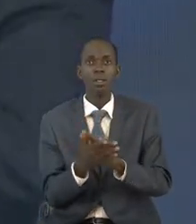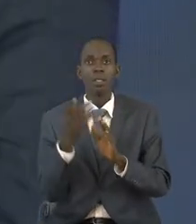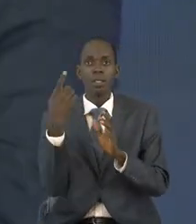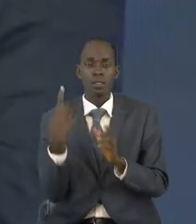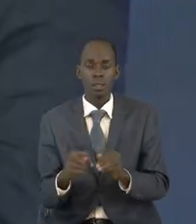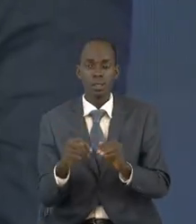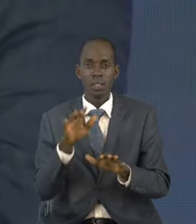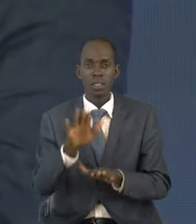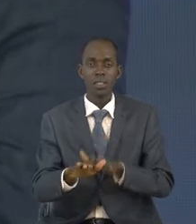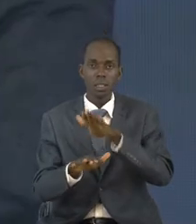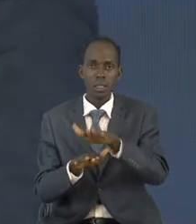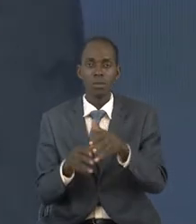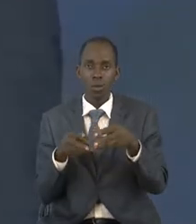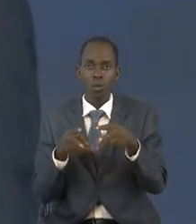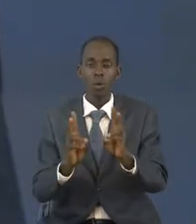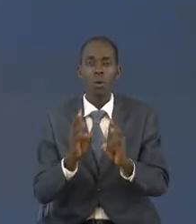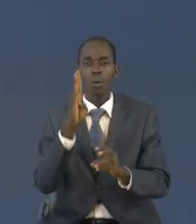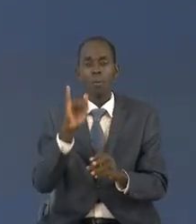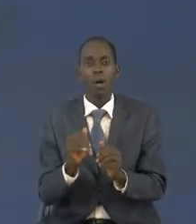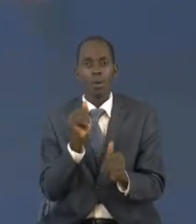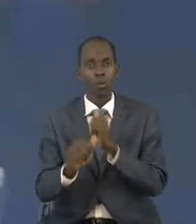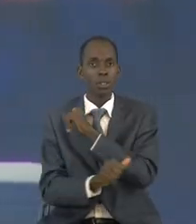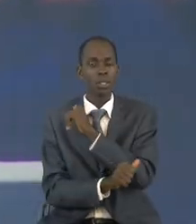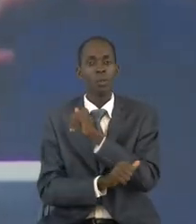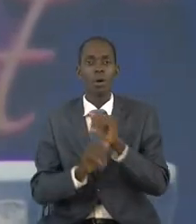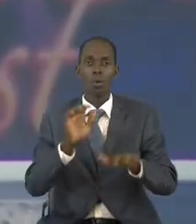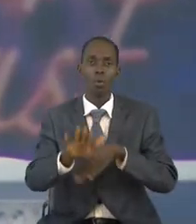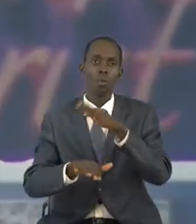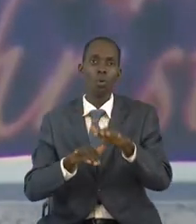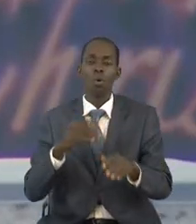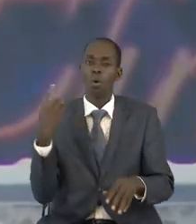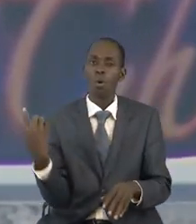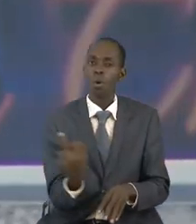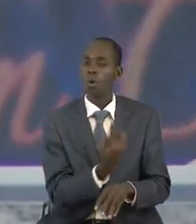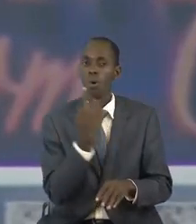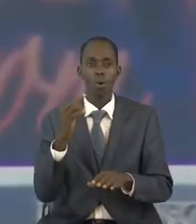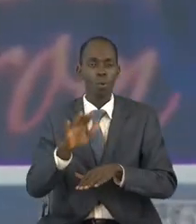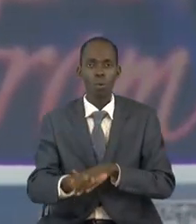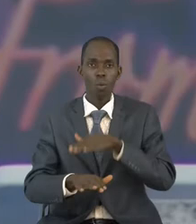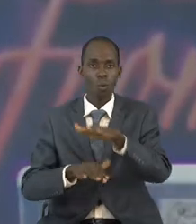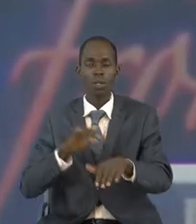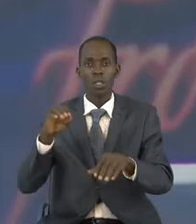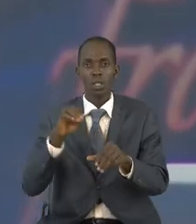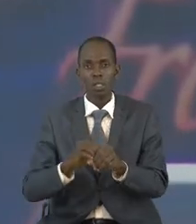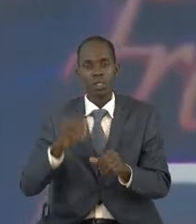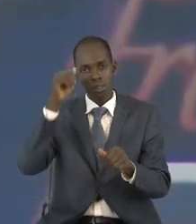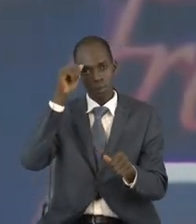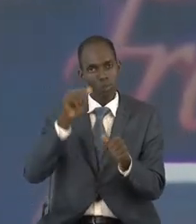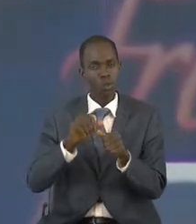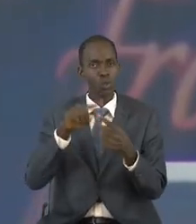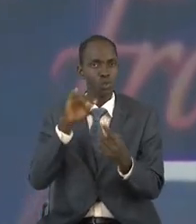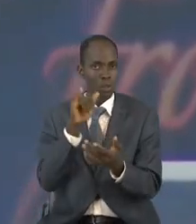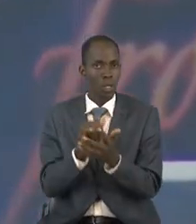by which he walked. He was always walking in reference to that word that the